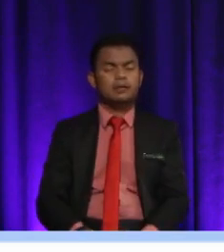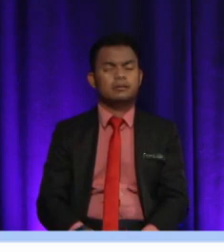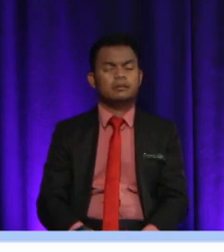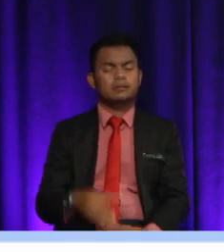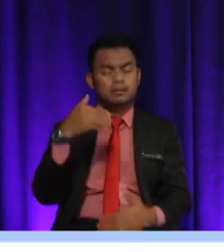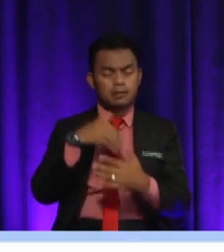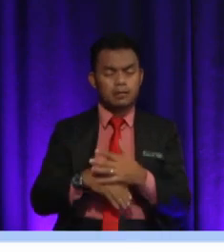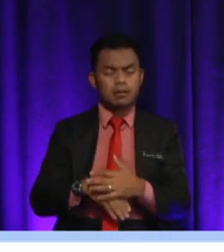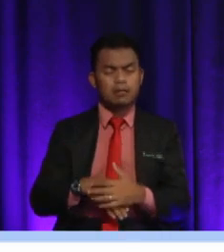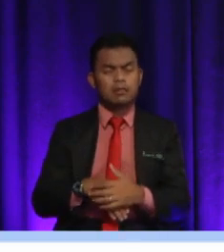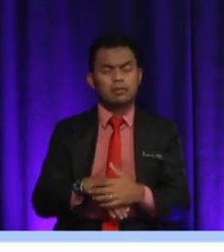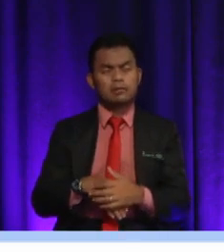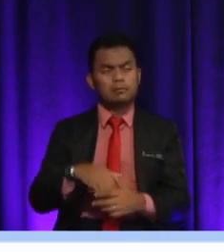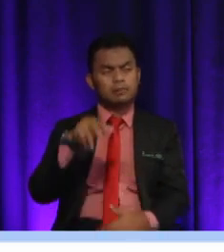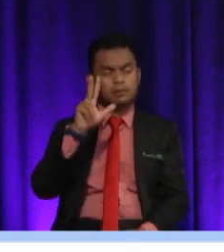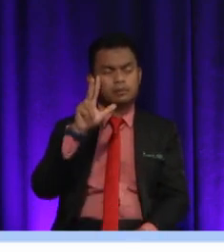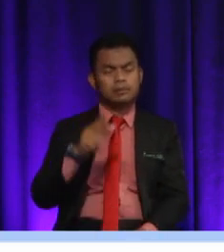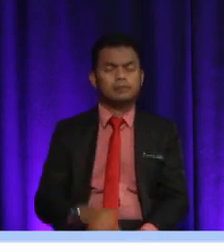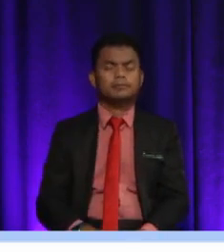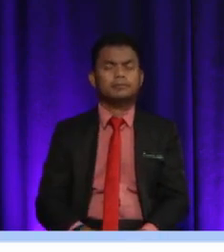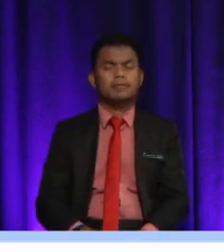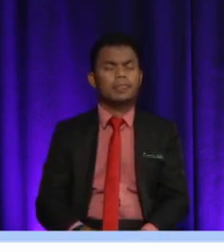why was Lily thankful that her parents had